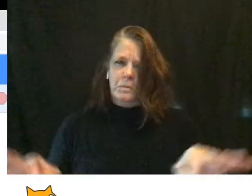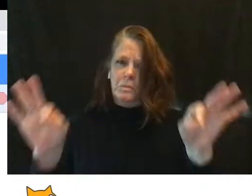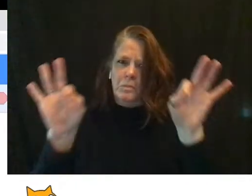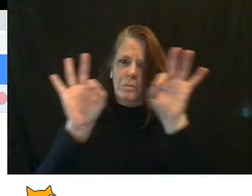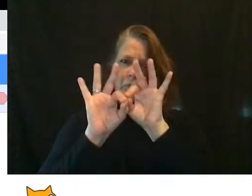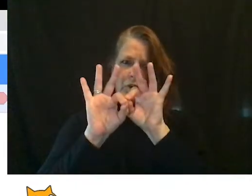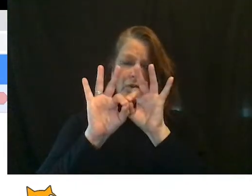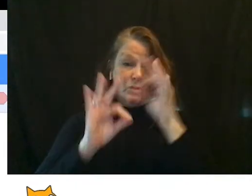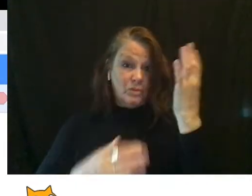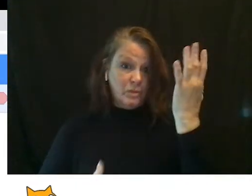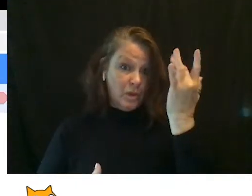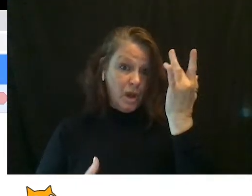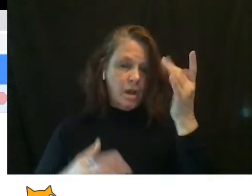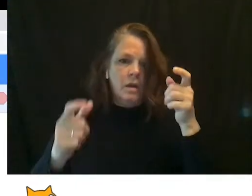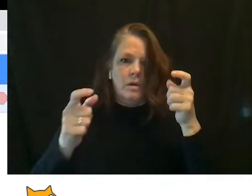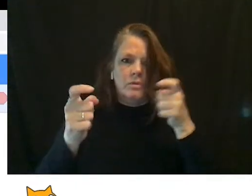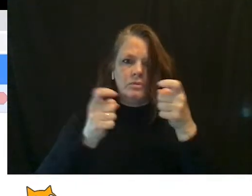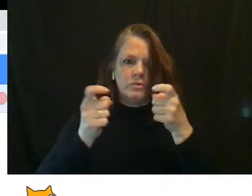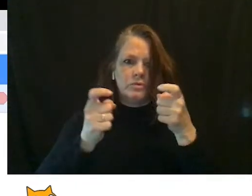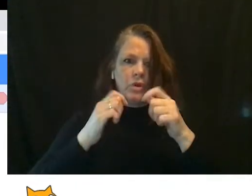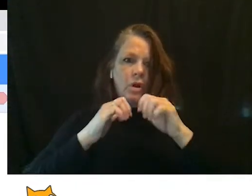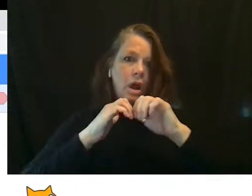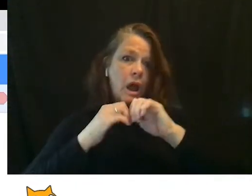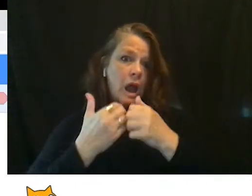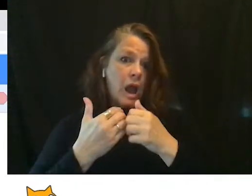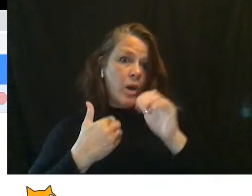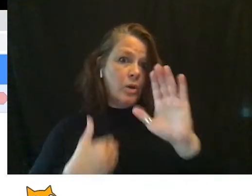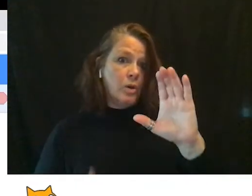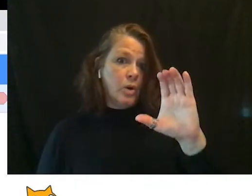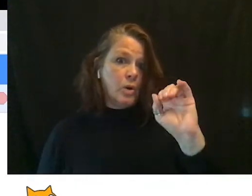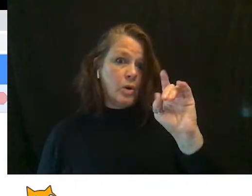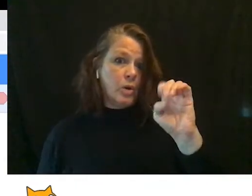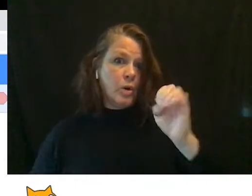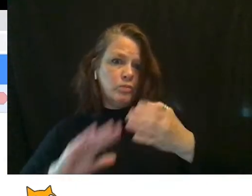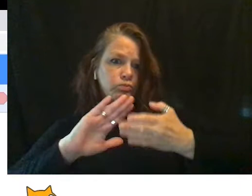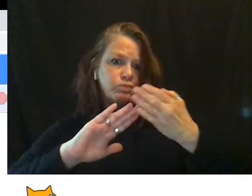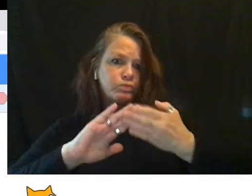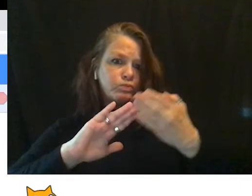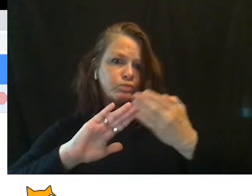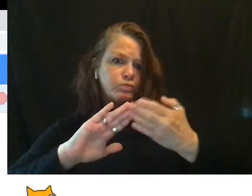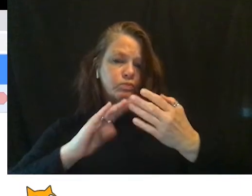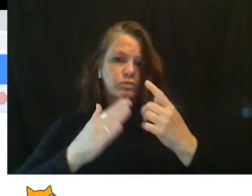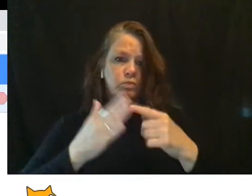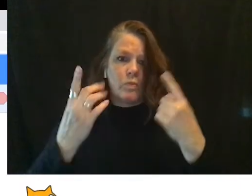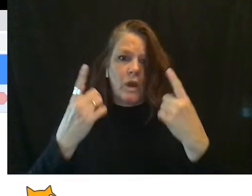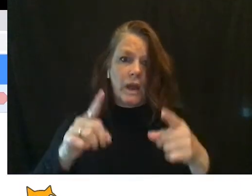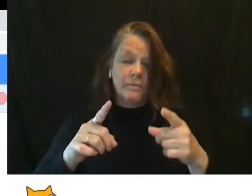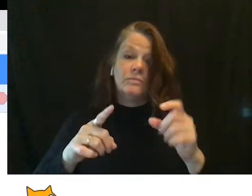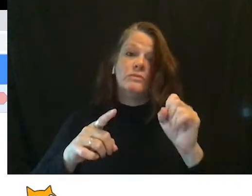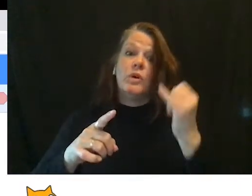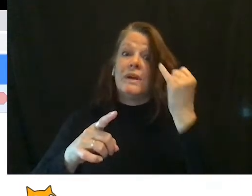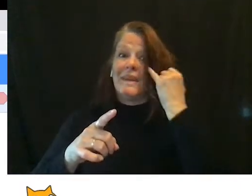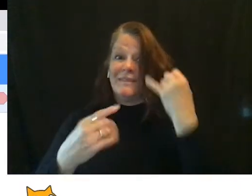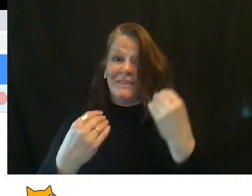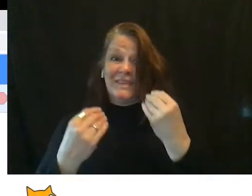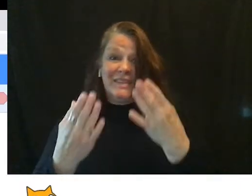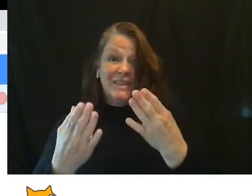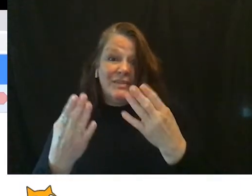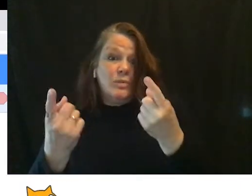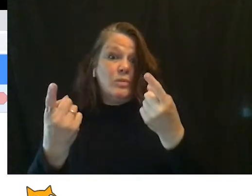important thing for controlling how your code runs, or controlling what parts of your code will run given certain